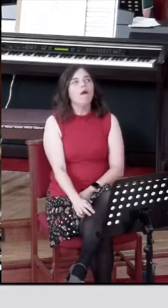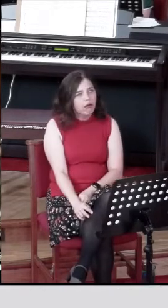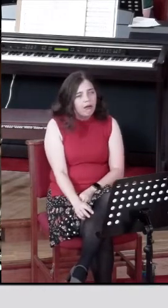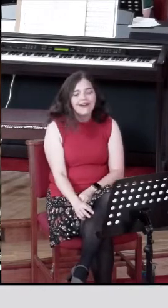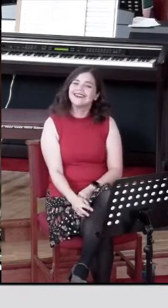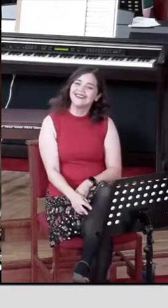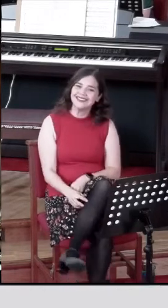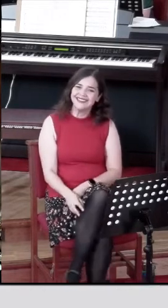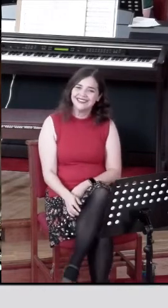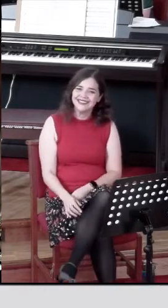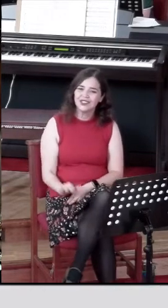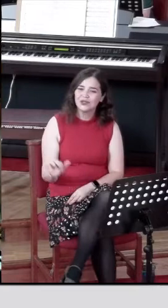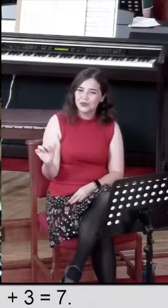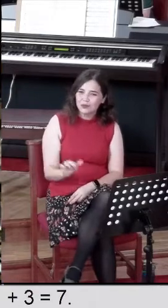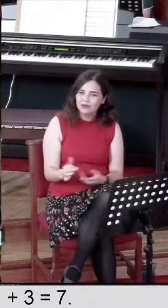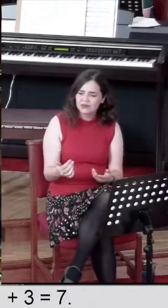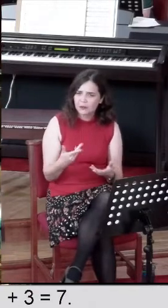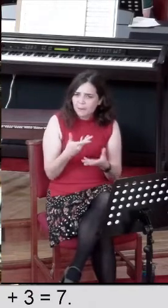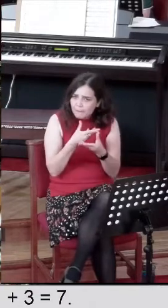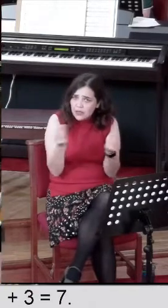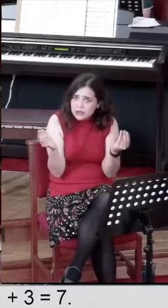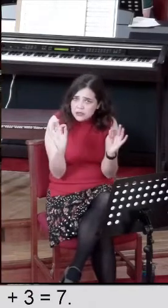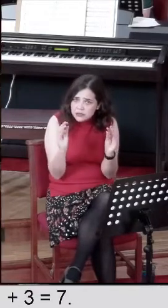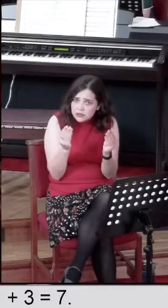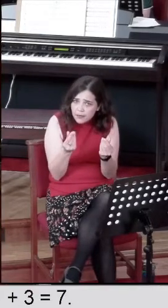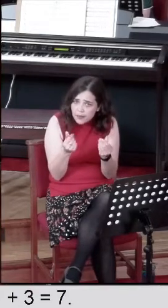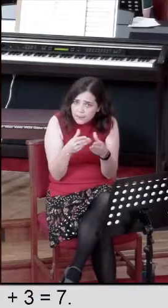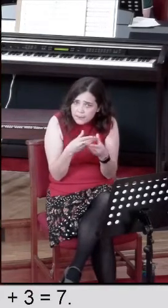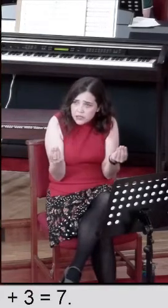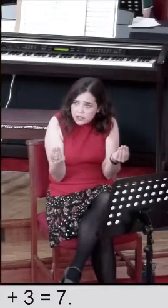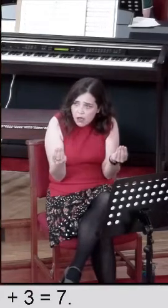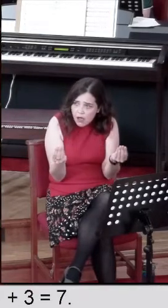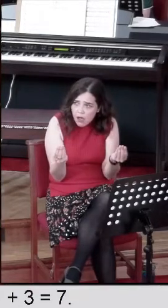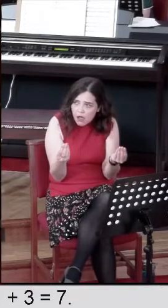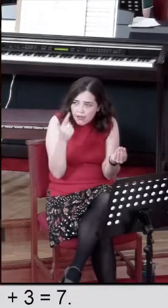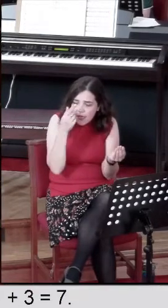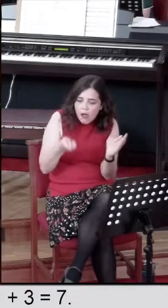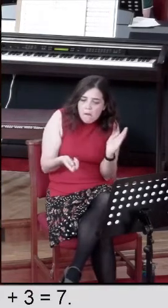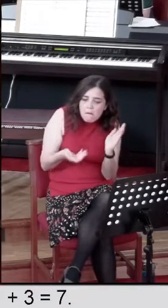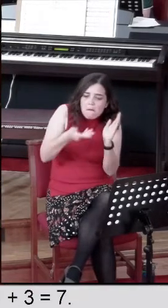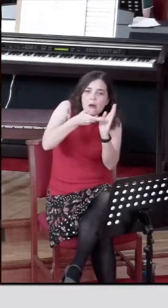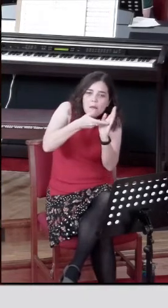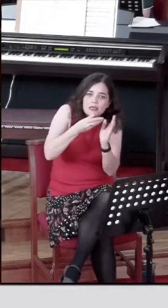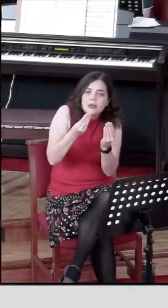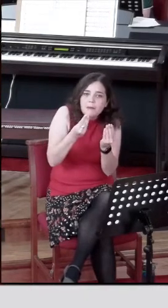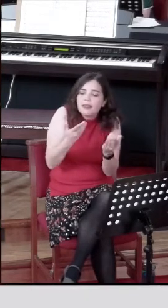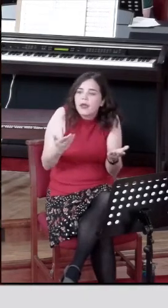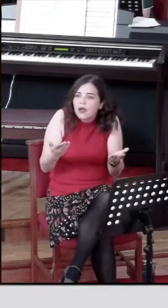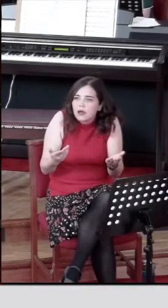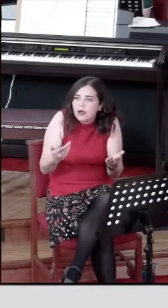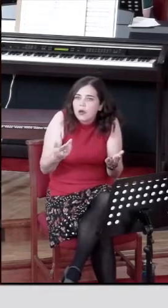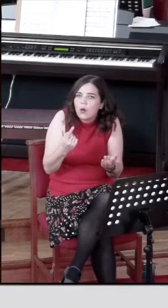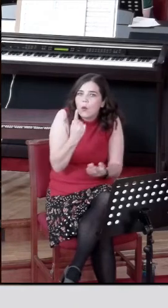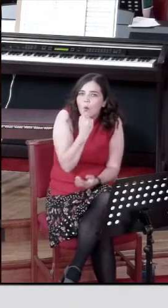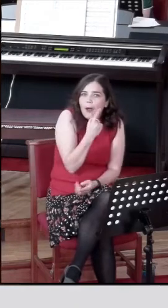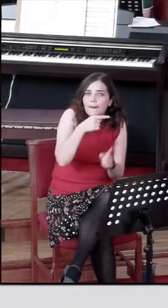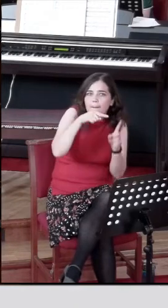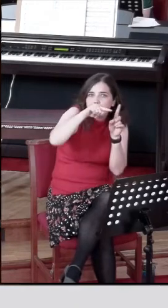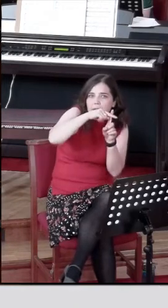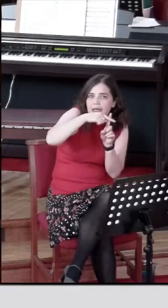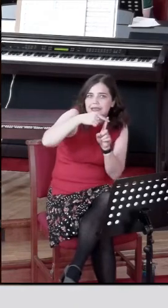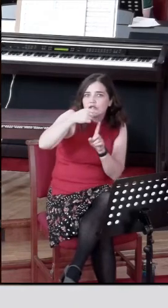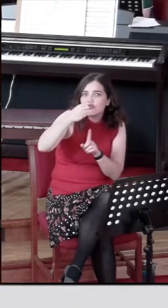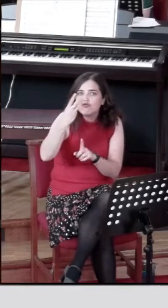What should it, one, is there something missing? You need to put something in there so that one plus three